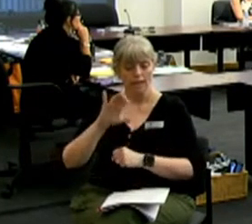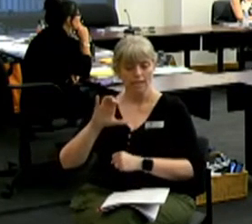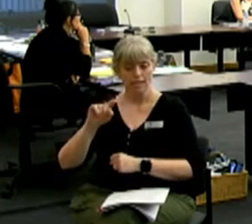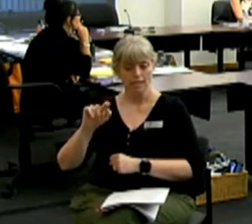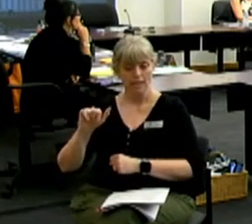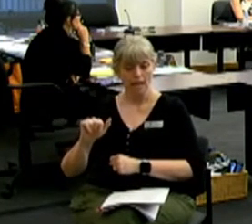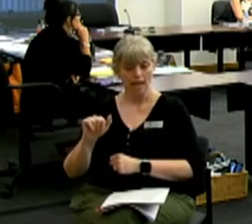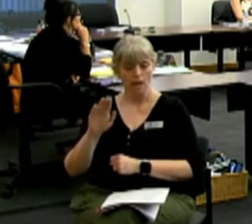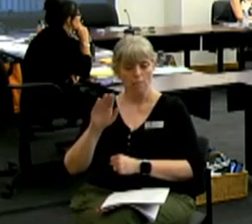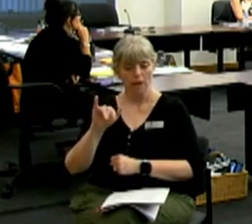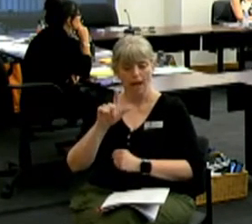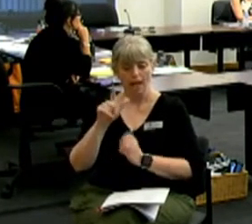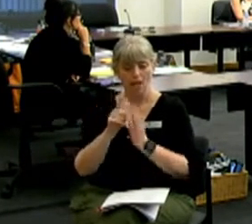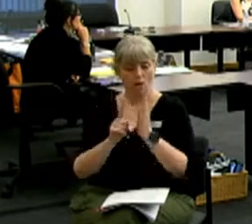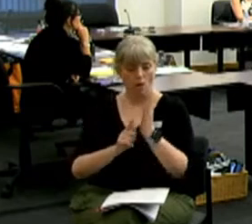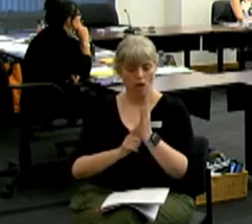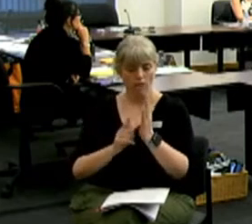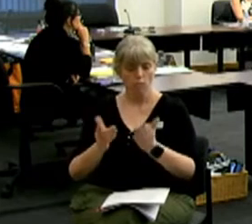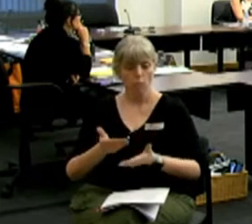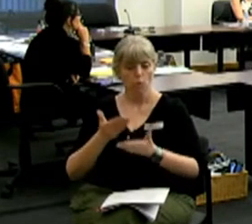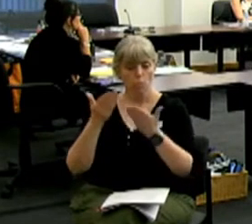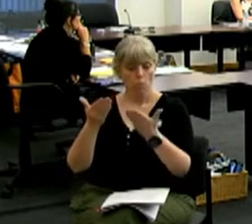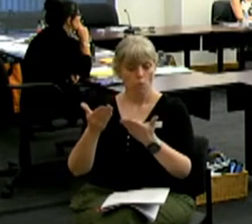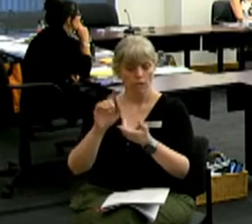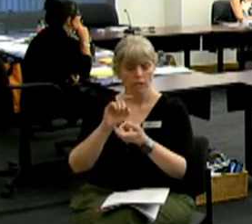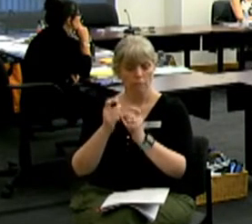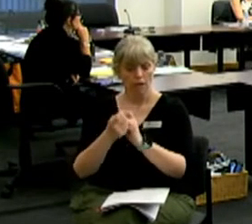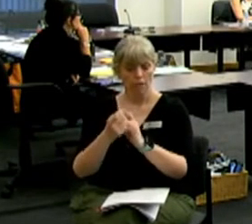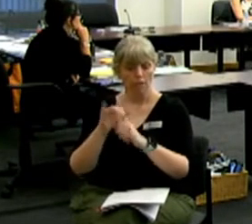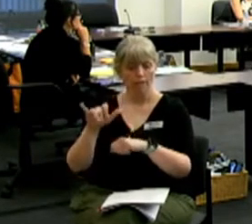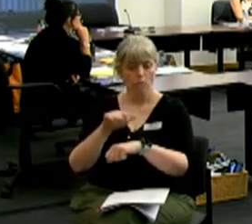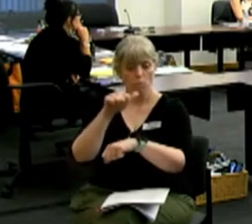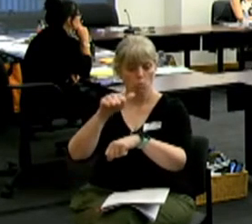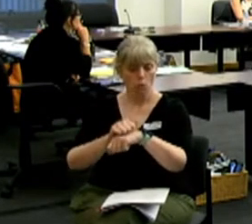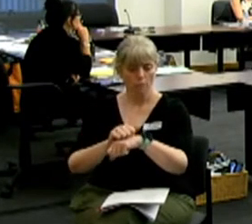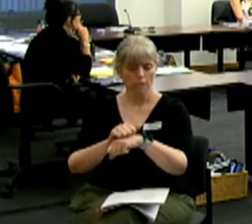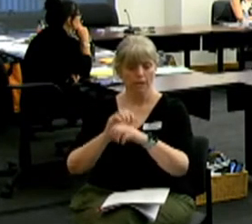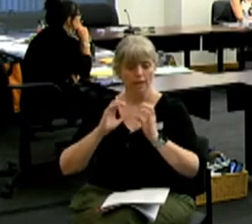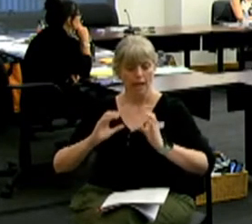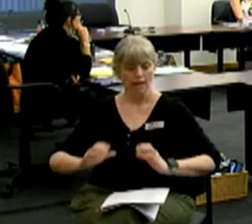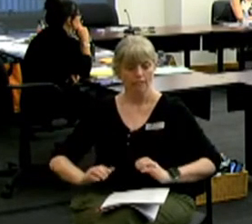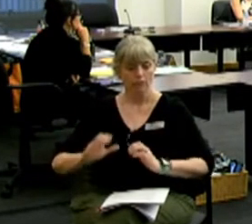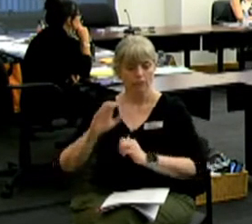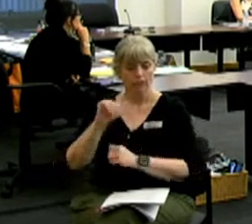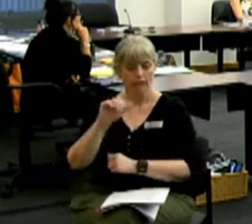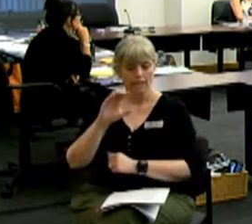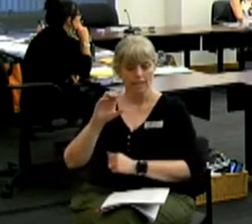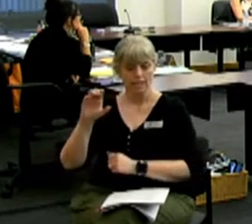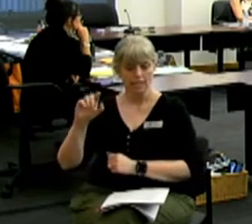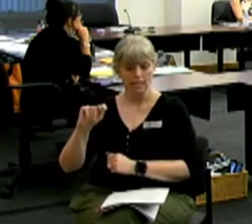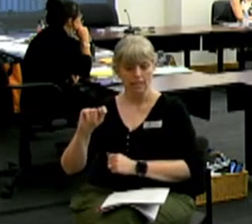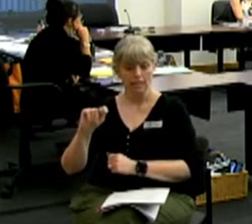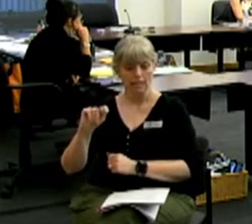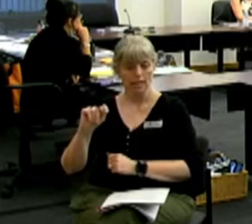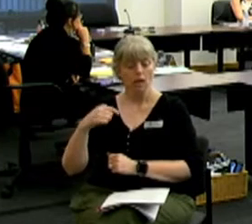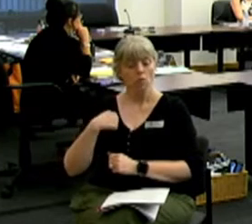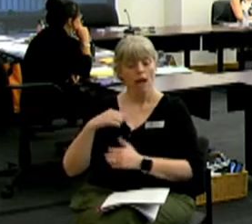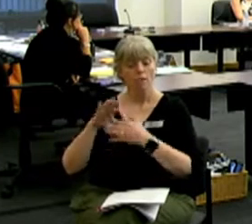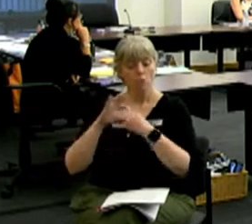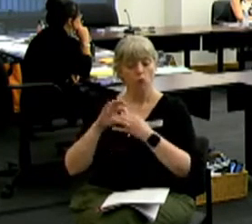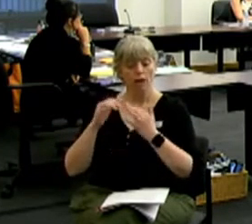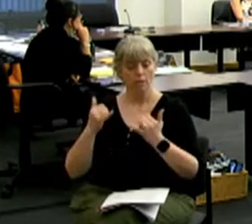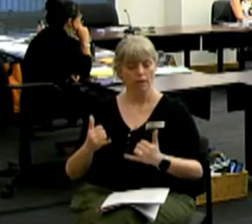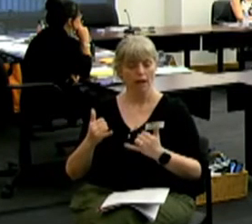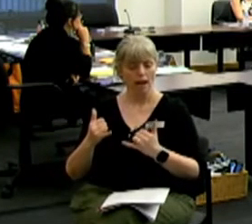ICCT bylaws committee's proposed amendments regarding the appointment of candidates for the ACCT state coordinator, which I am currently